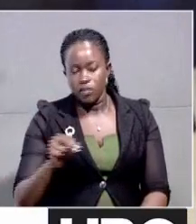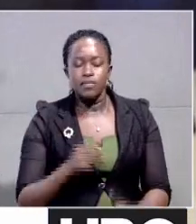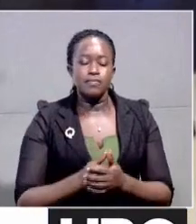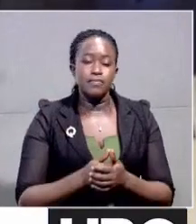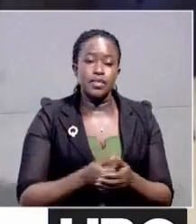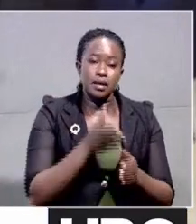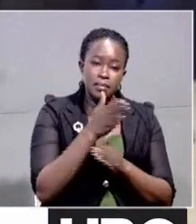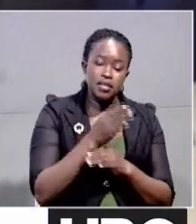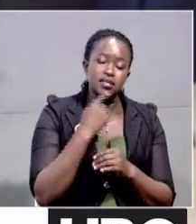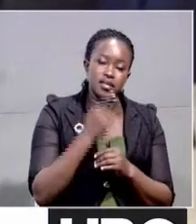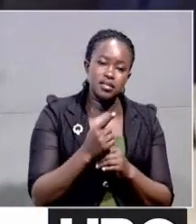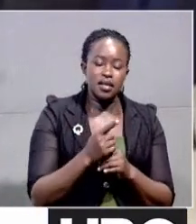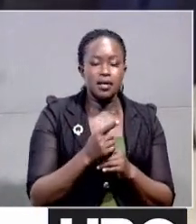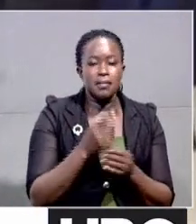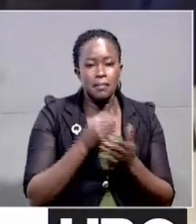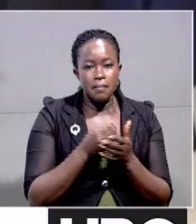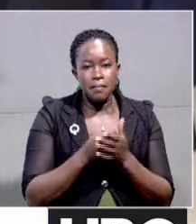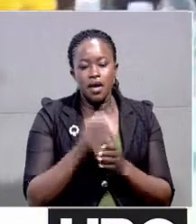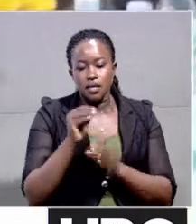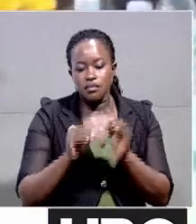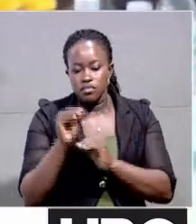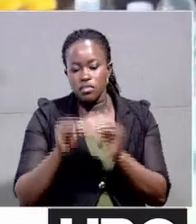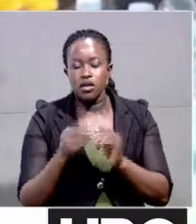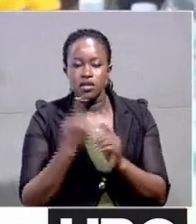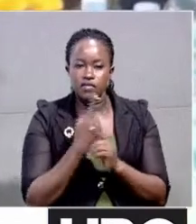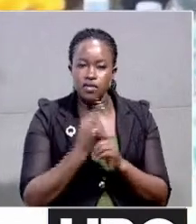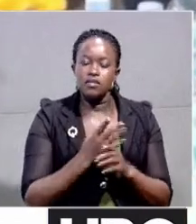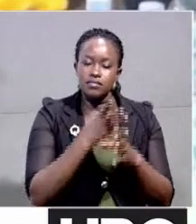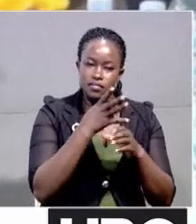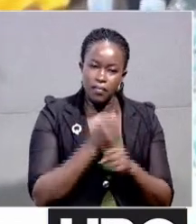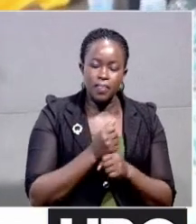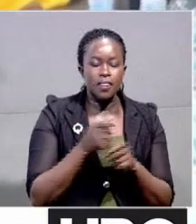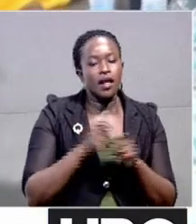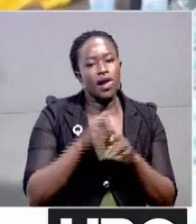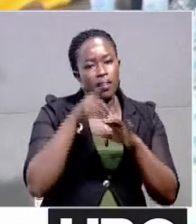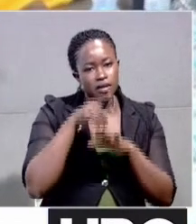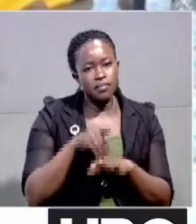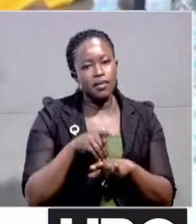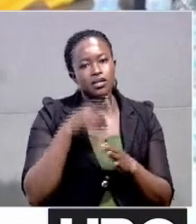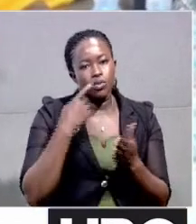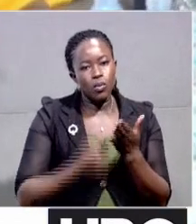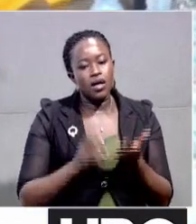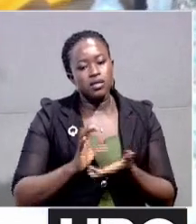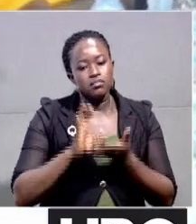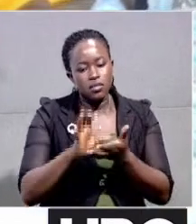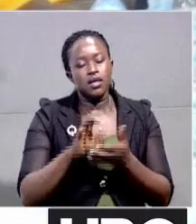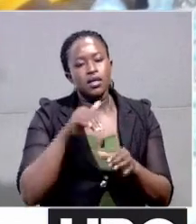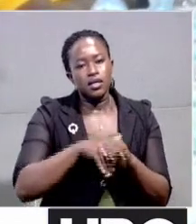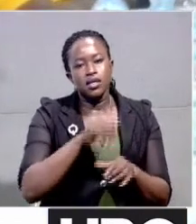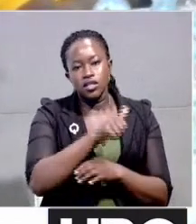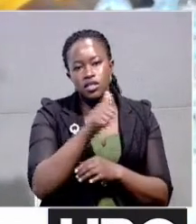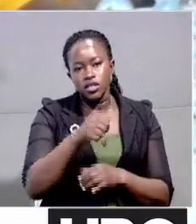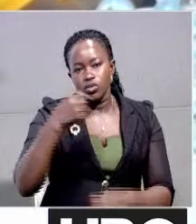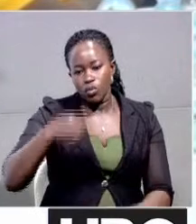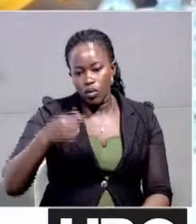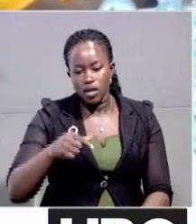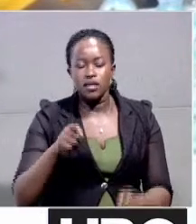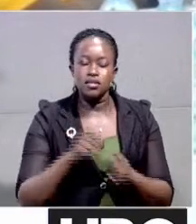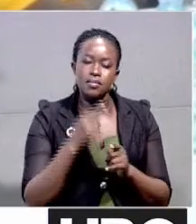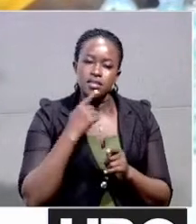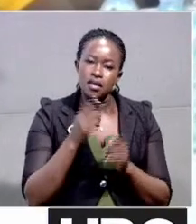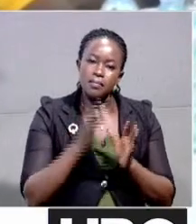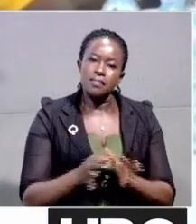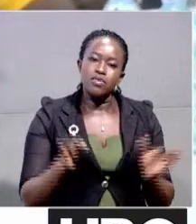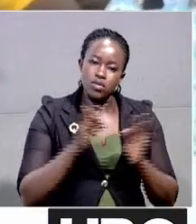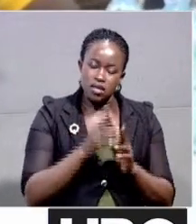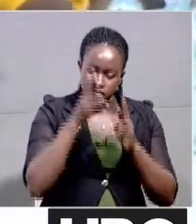says that appropriation of the funds to respective federations will depend on what is released per quarter. He also called for respect